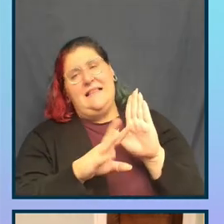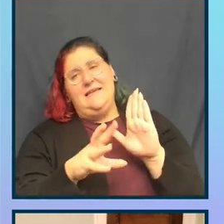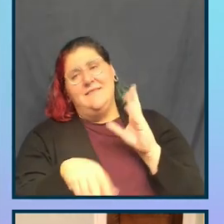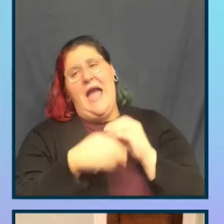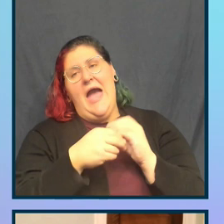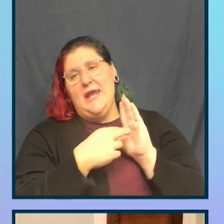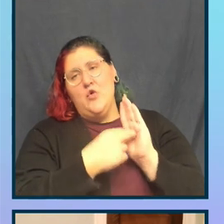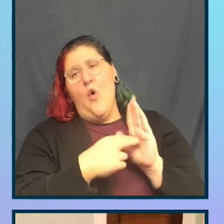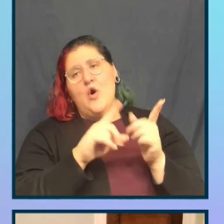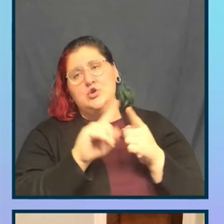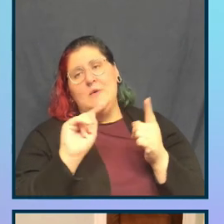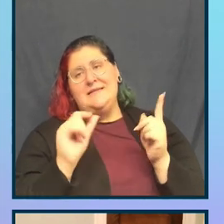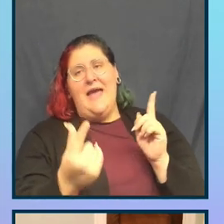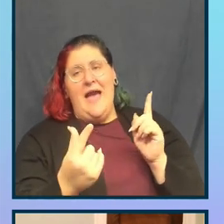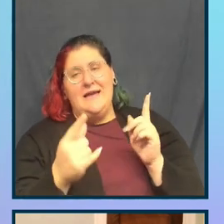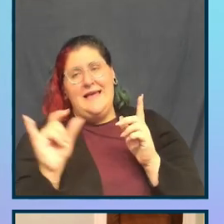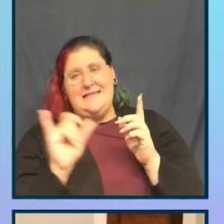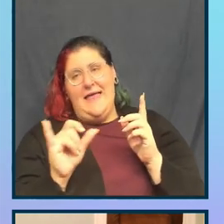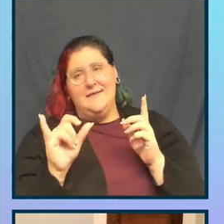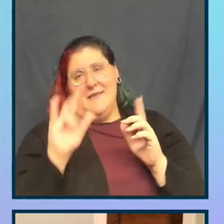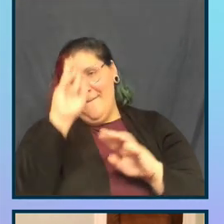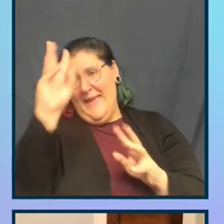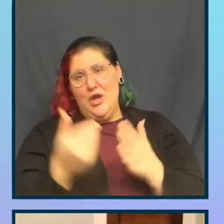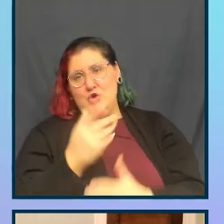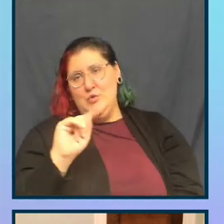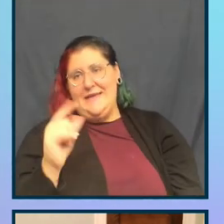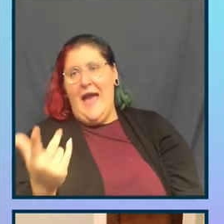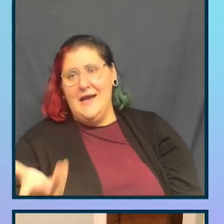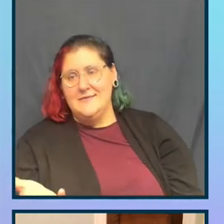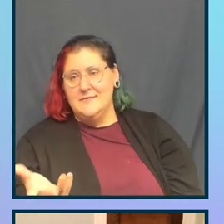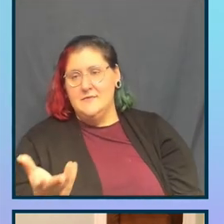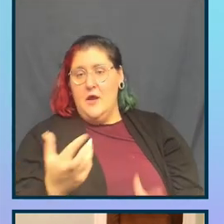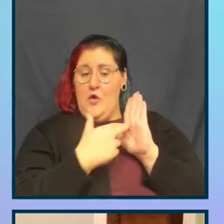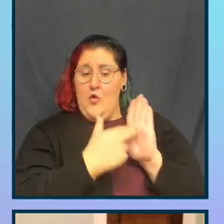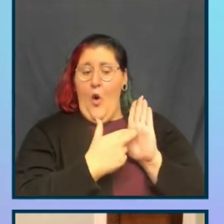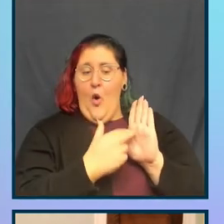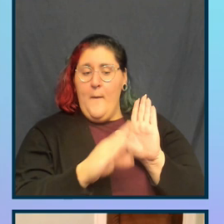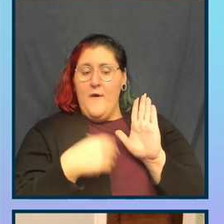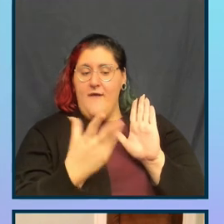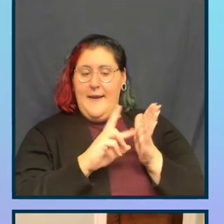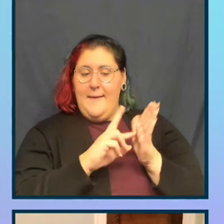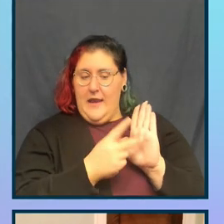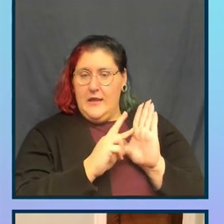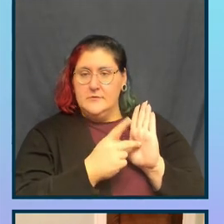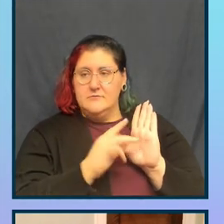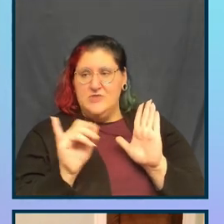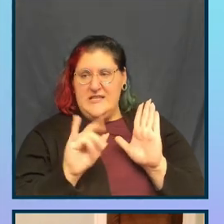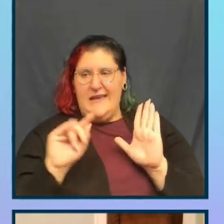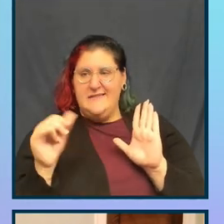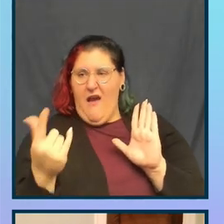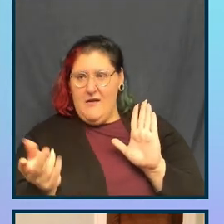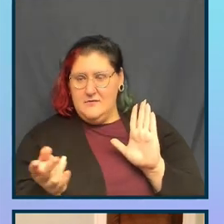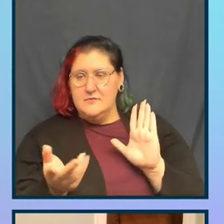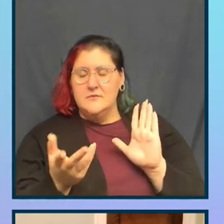HTML tag is like creating a new HTML tag. Roles provide meaning just as tags provide meaning. The other